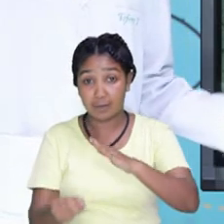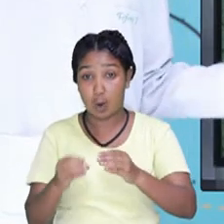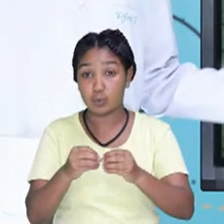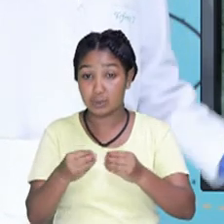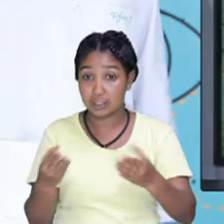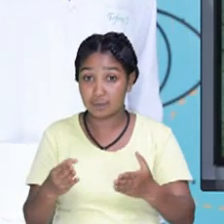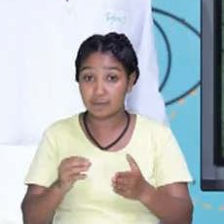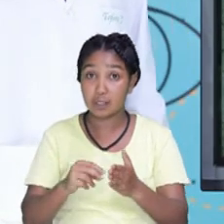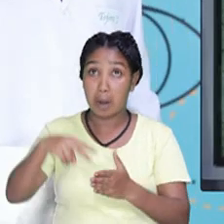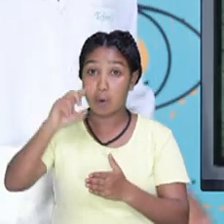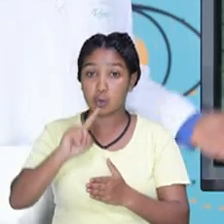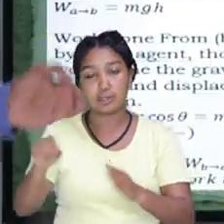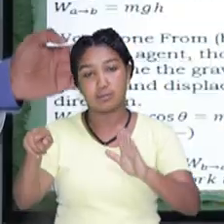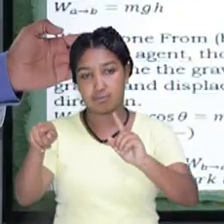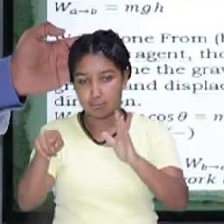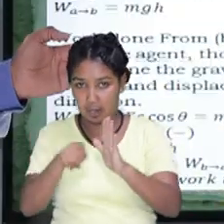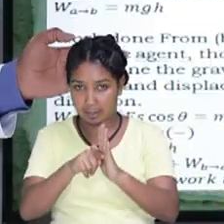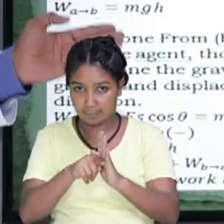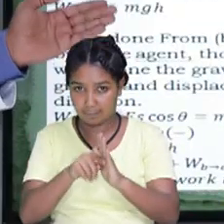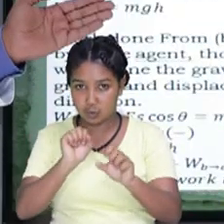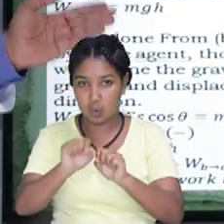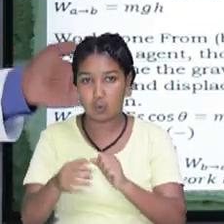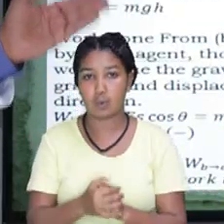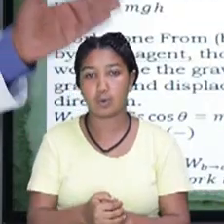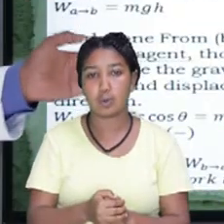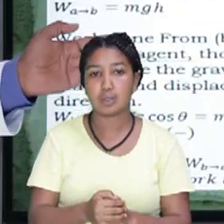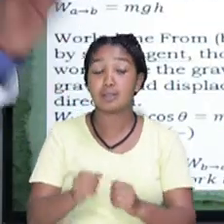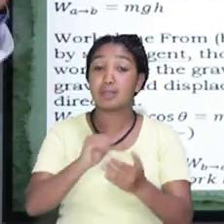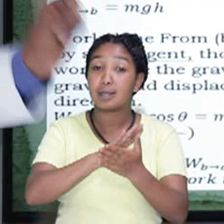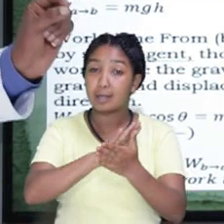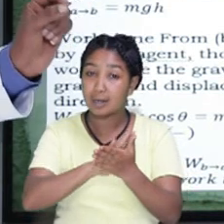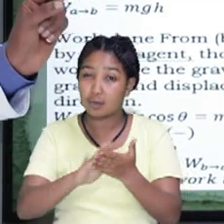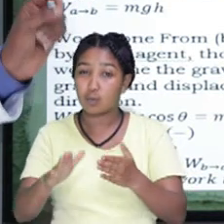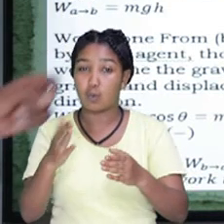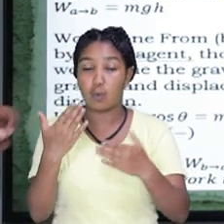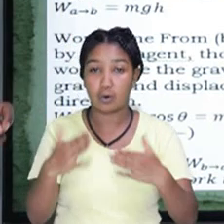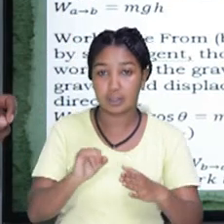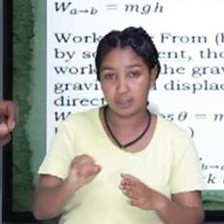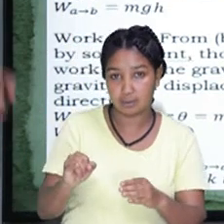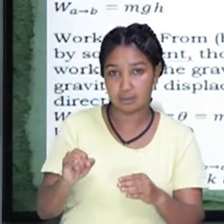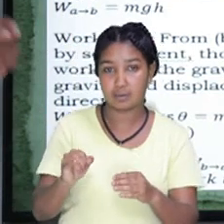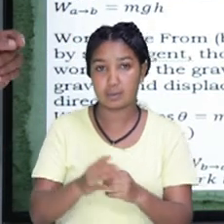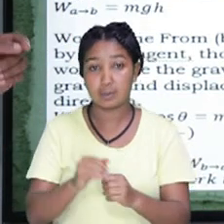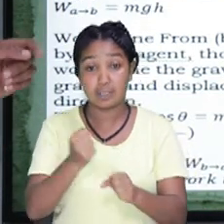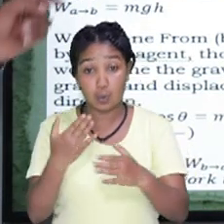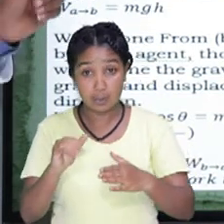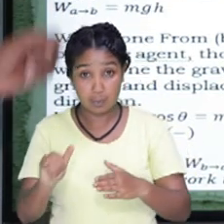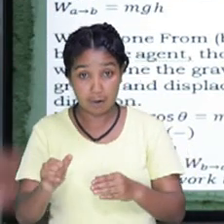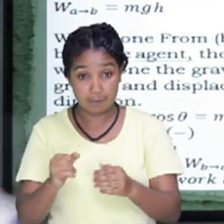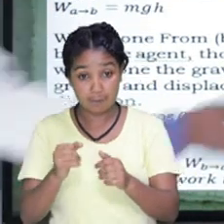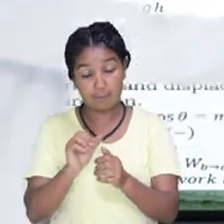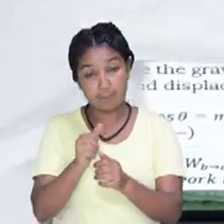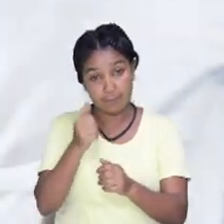the object is moving upward is negative. So let's take the net work done for a complete path. That means the work done